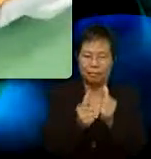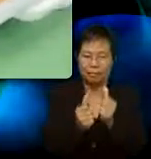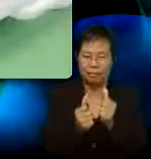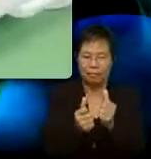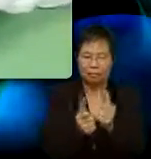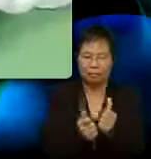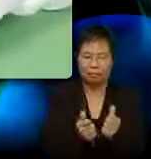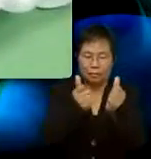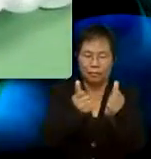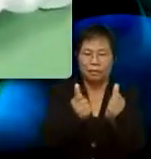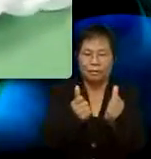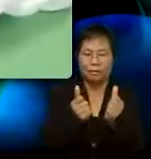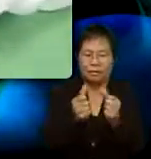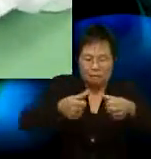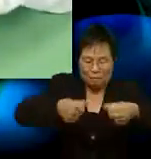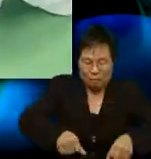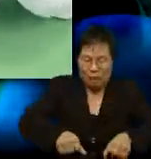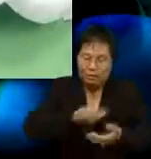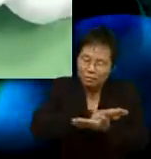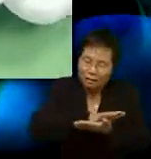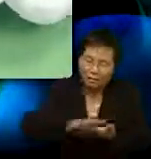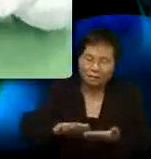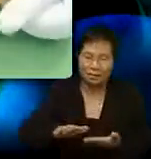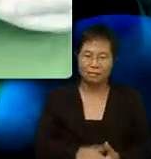fold and press them nicely.